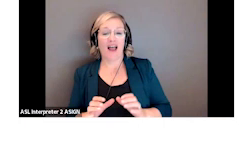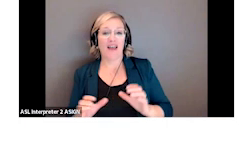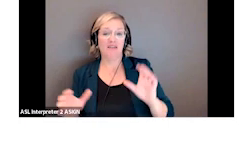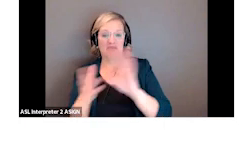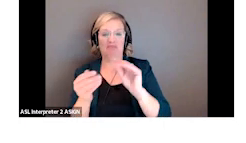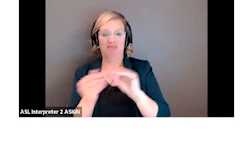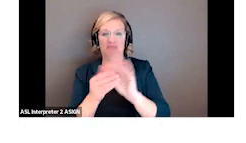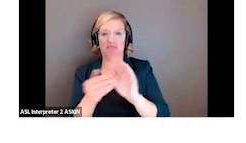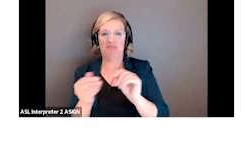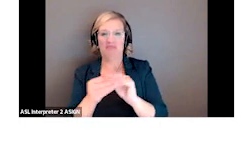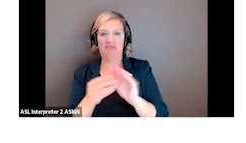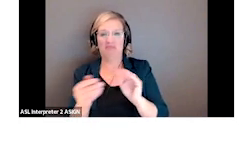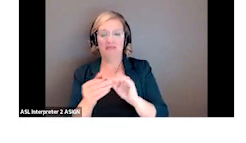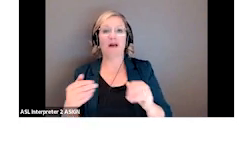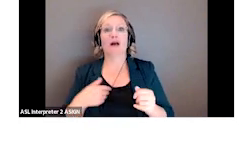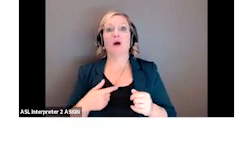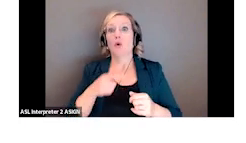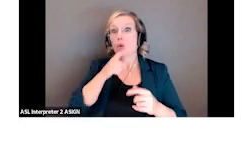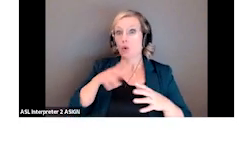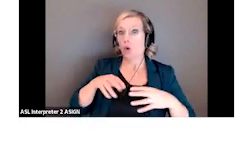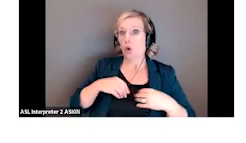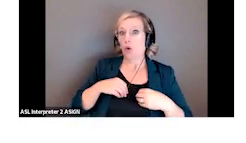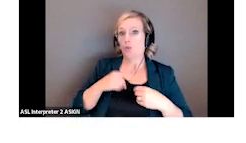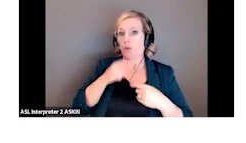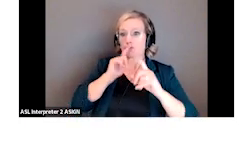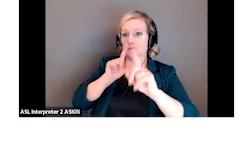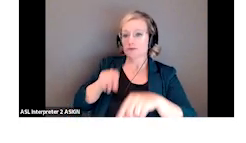their infinite wisdom, unfortunately.